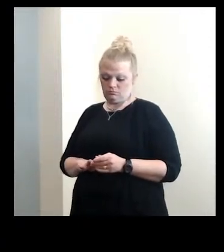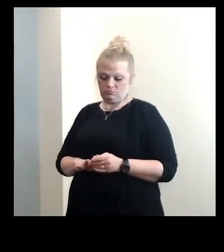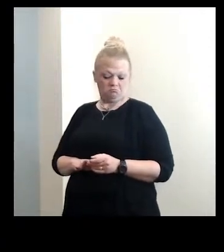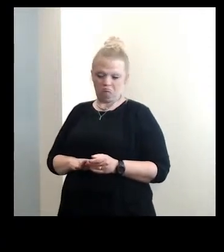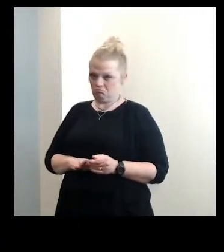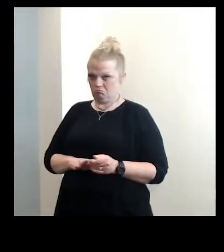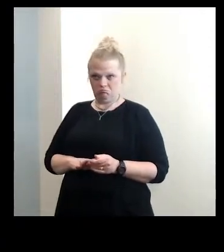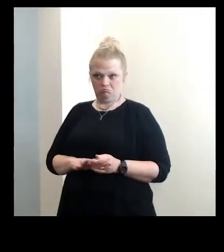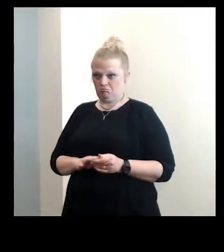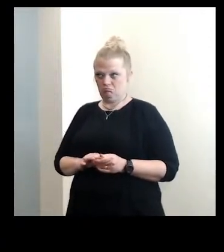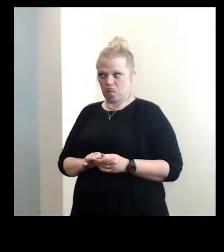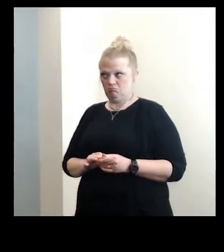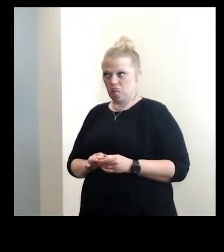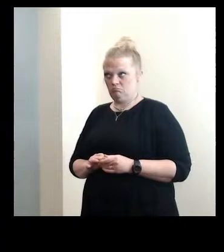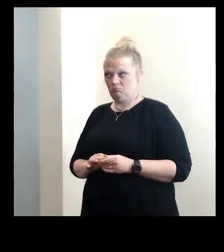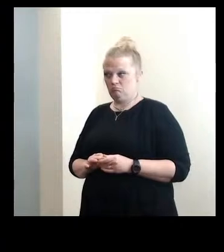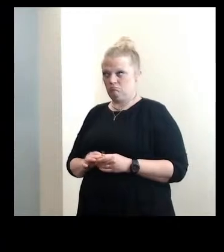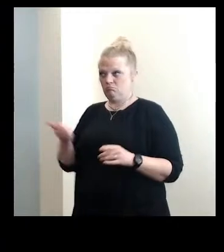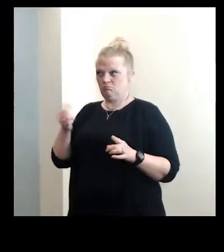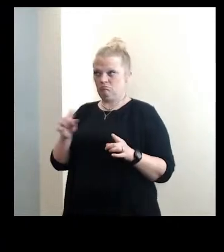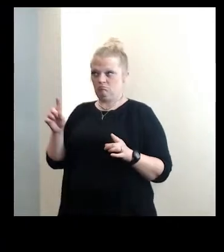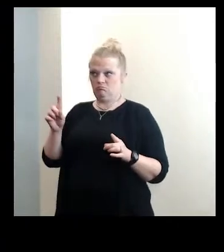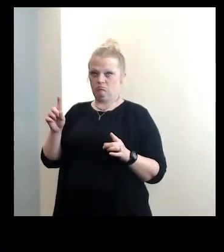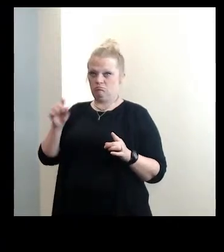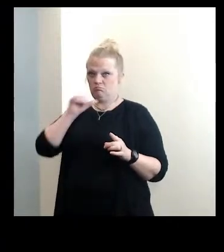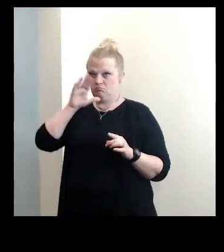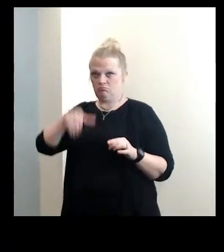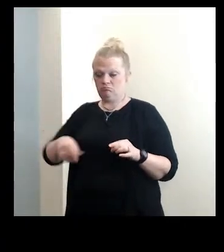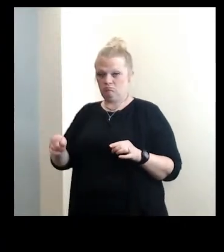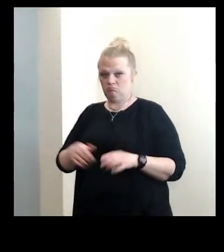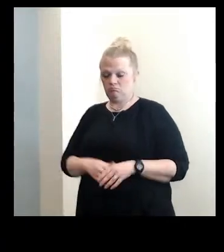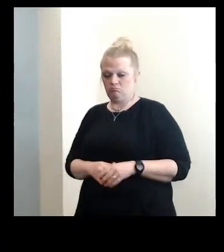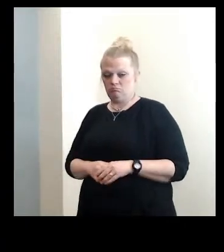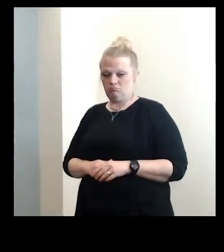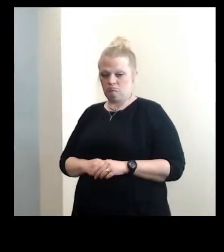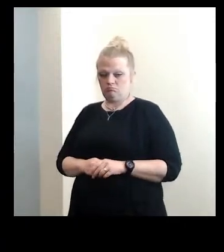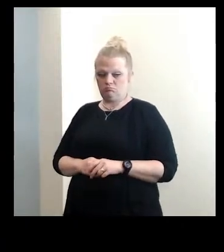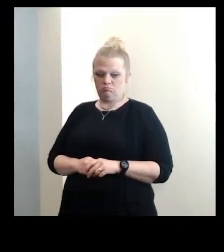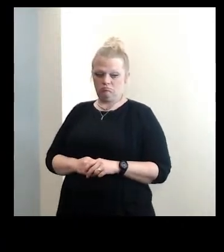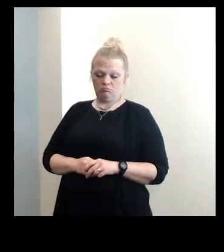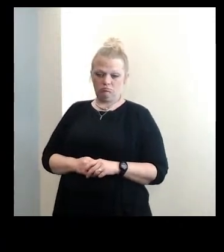If not, anybody else I did not identify?